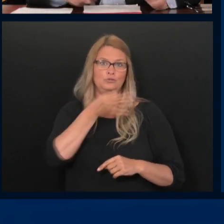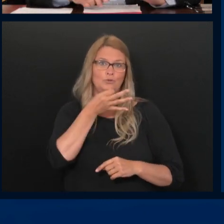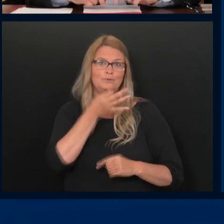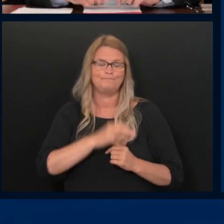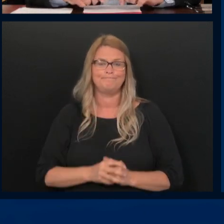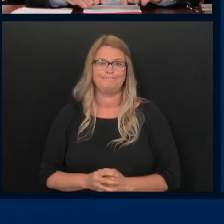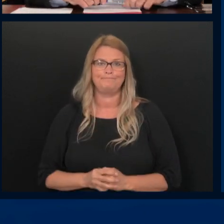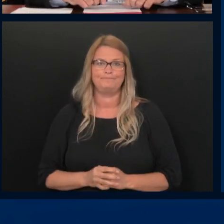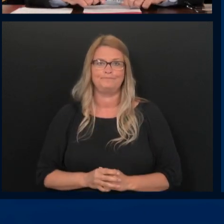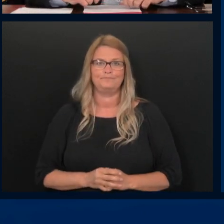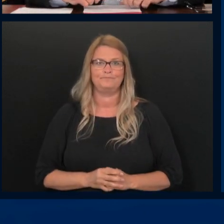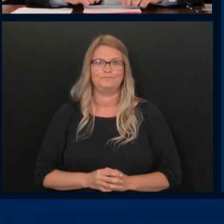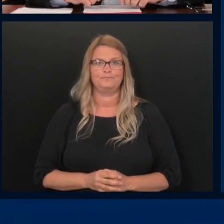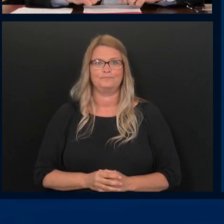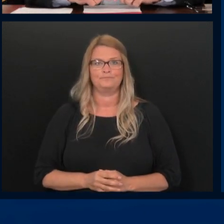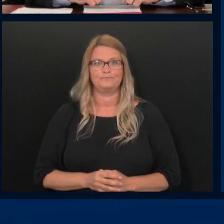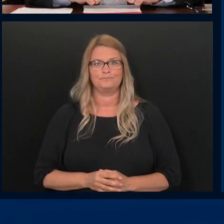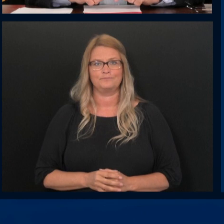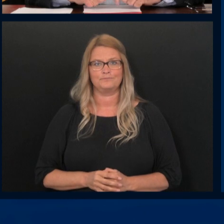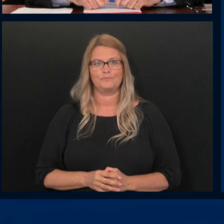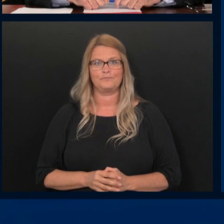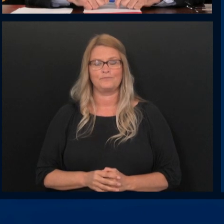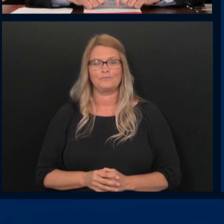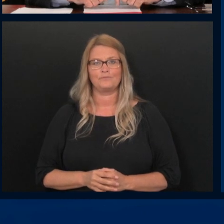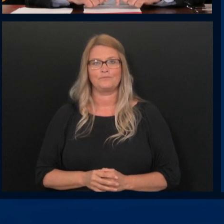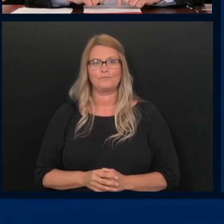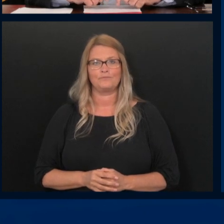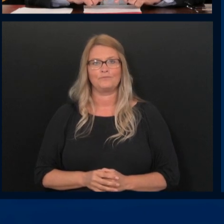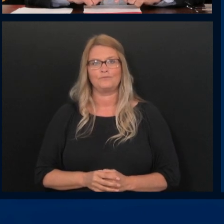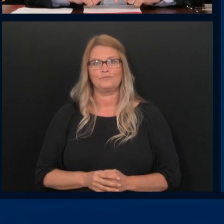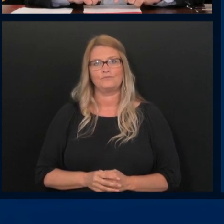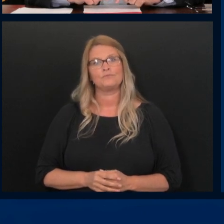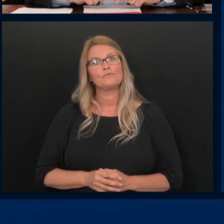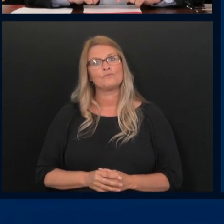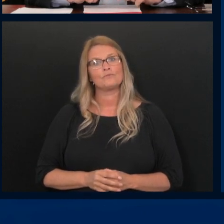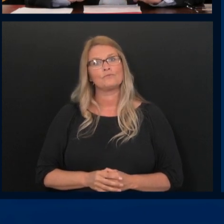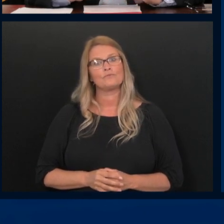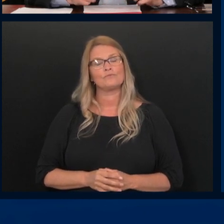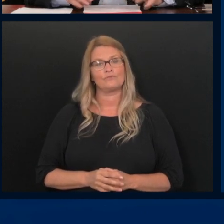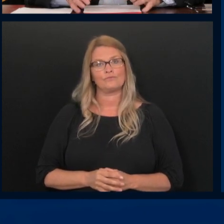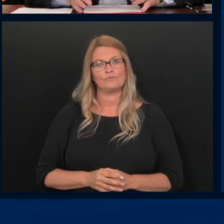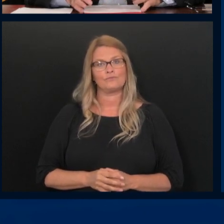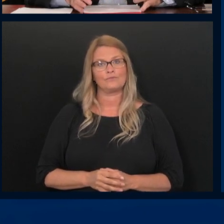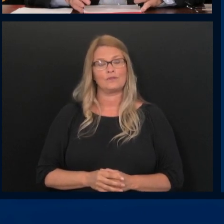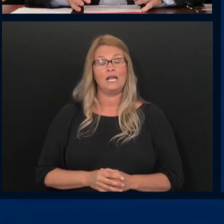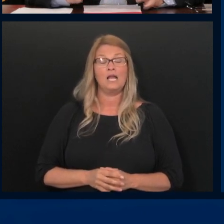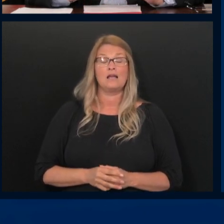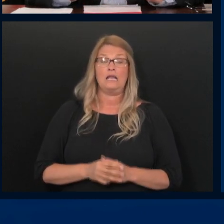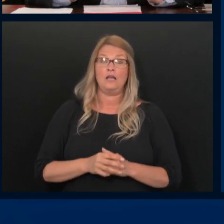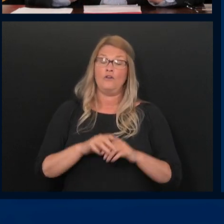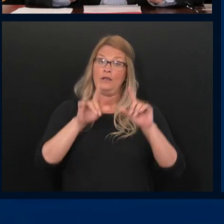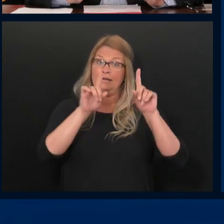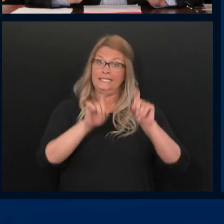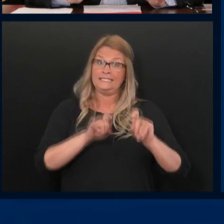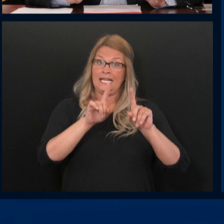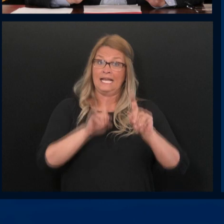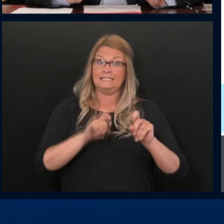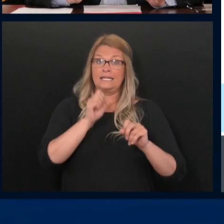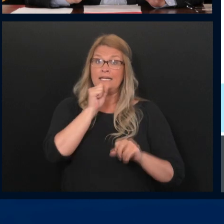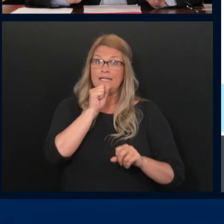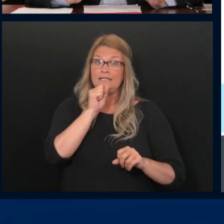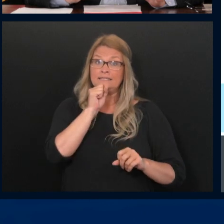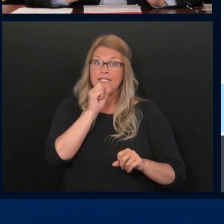quickly. From the standpoint of the testing of our most vulnerable West Virginians and our